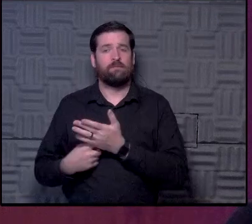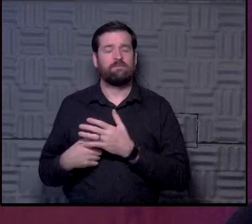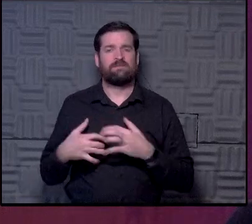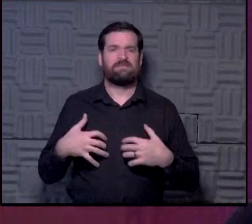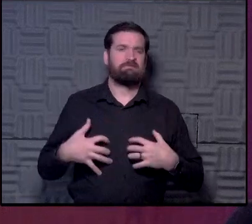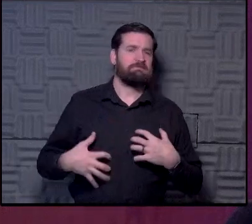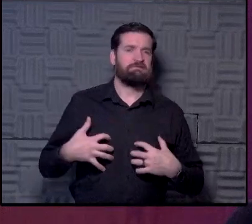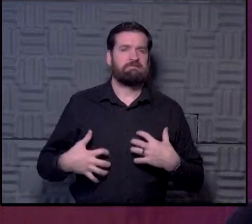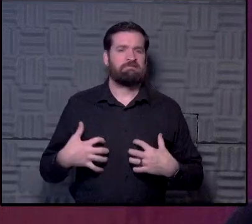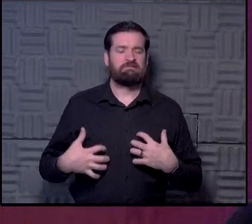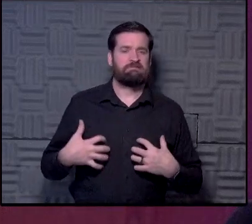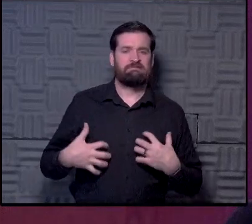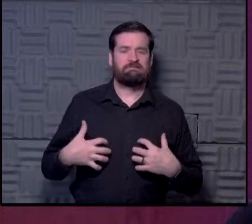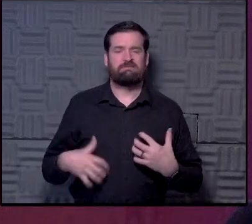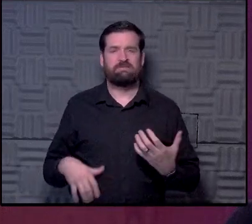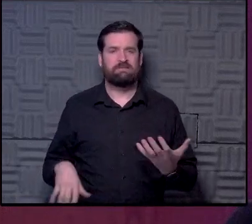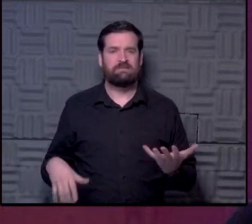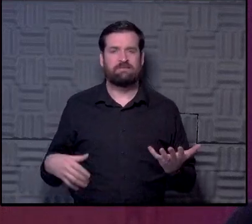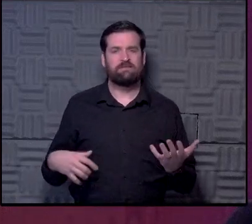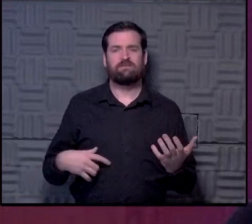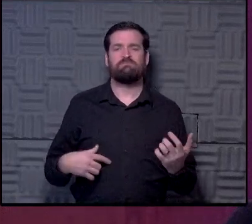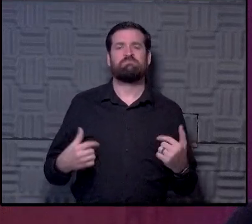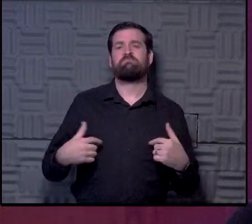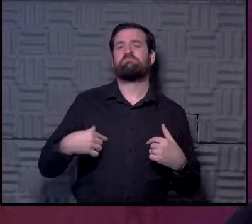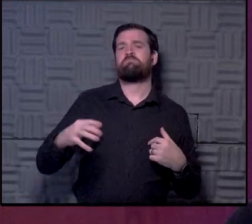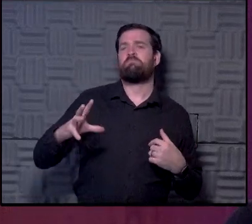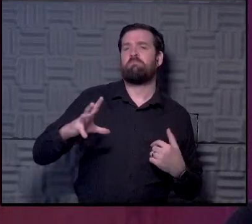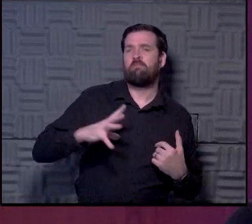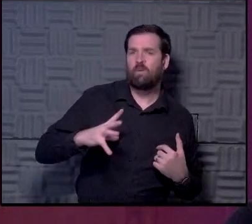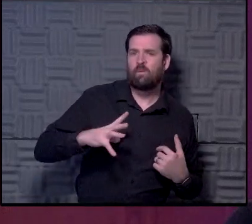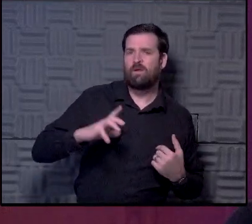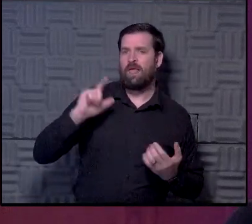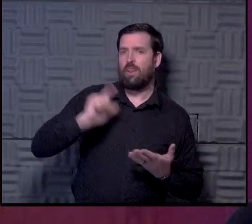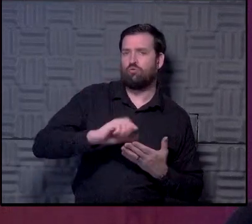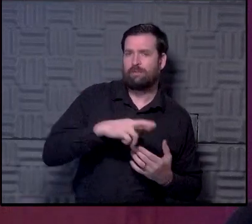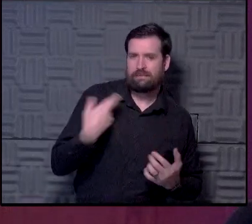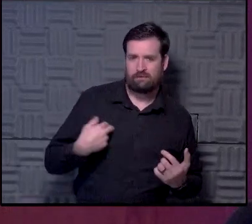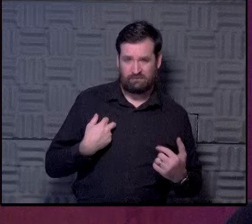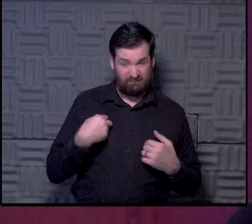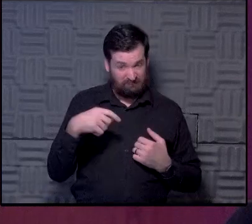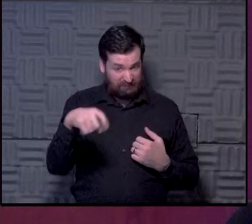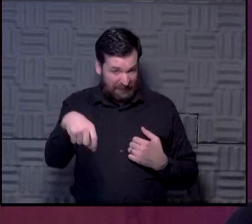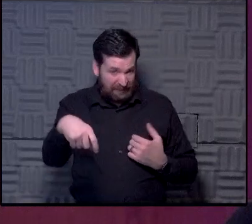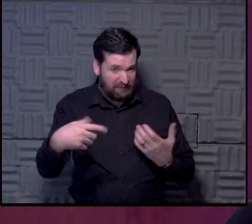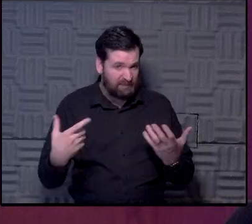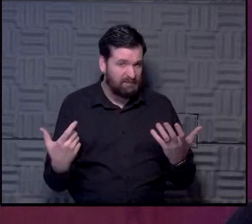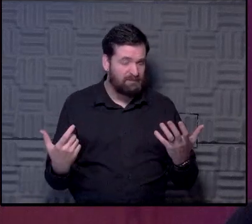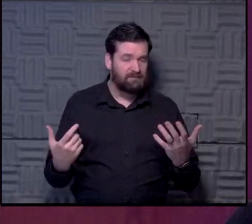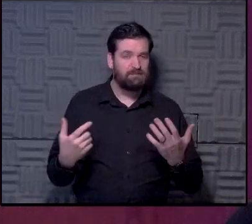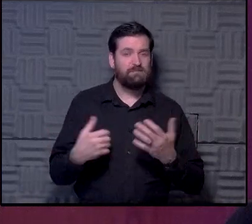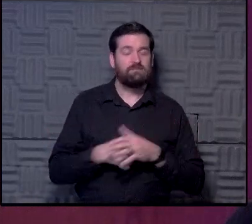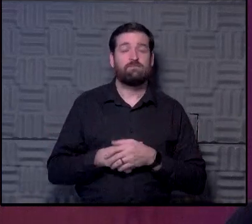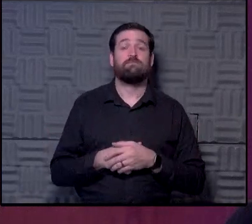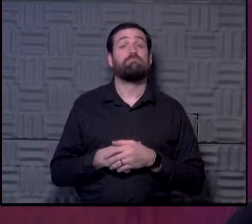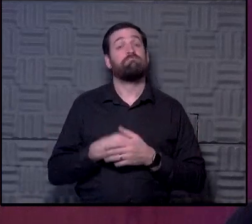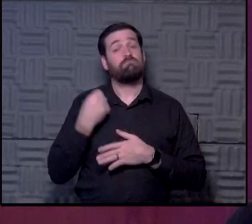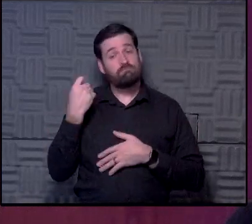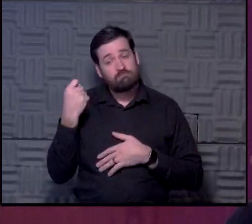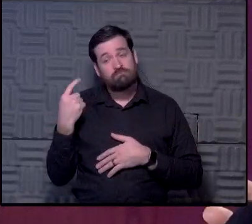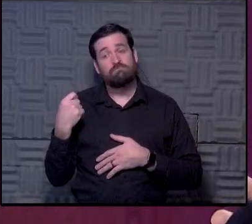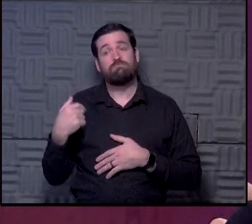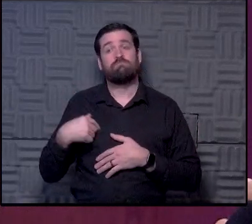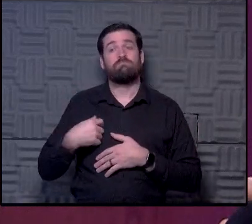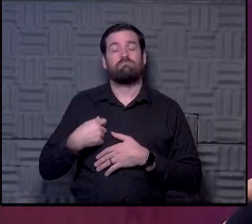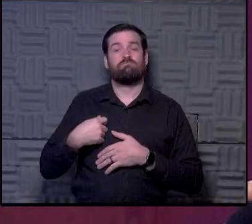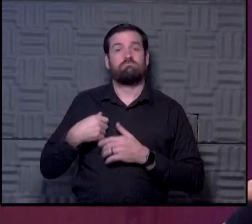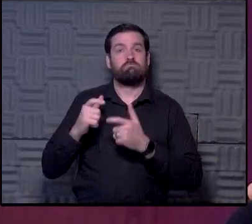wariness of saying, well, I'm okay, I'm a low-risk person, do I really need to do that? And then there is, to me, what I see